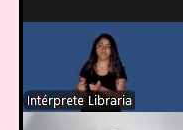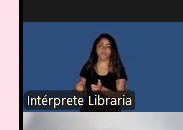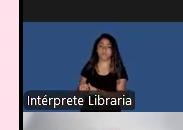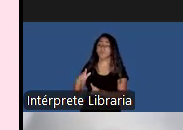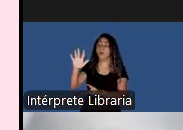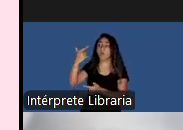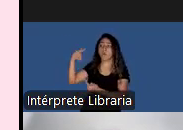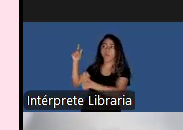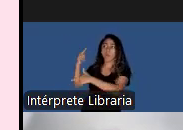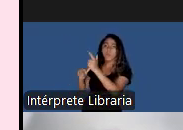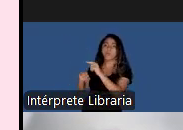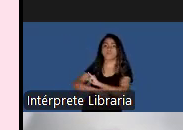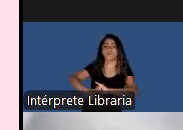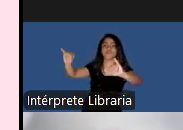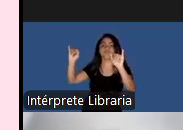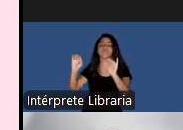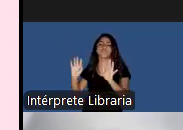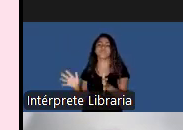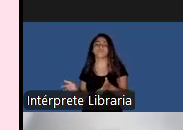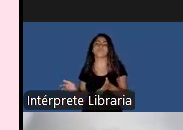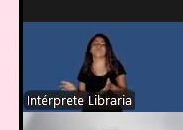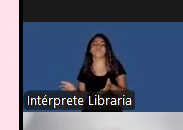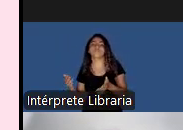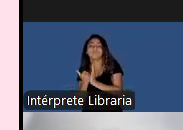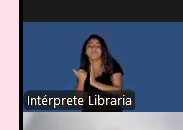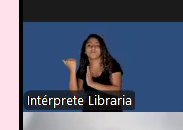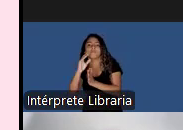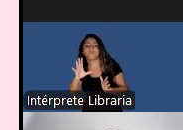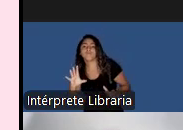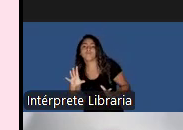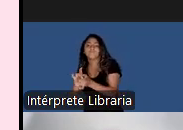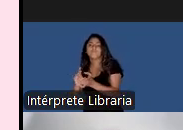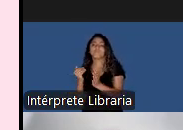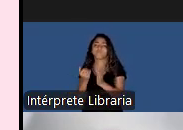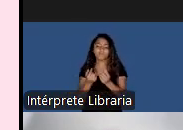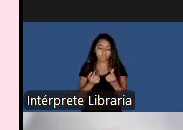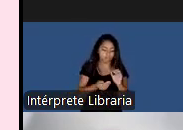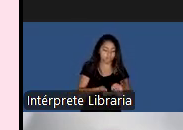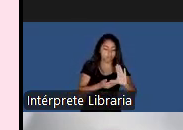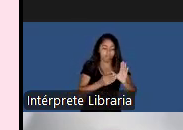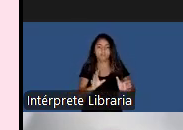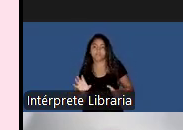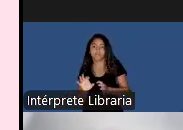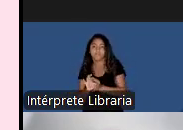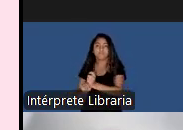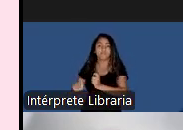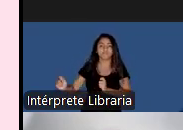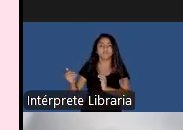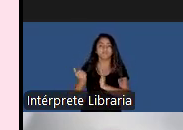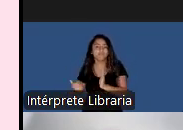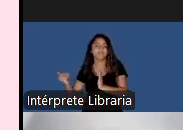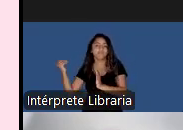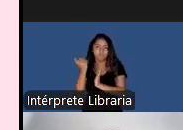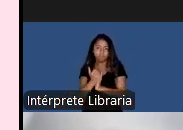Bank to launch other products and increase engagement, increase our net